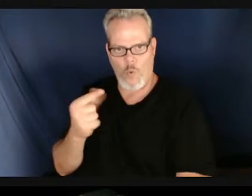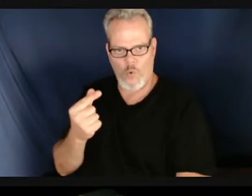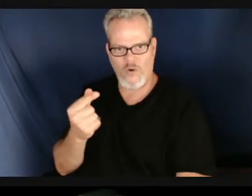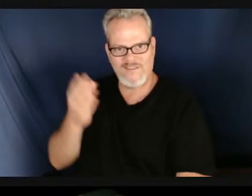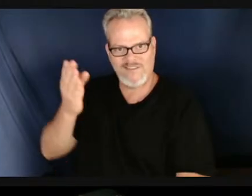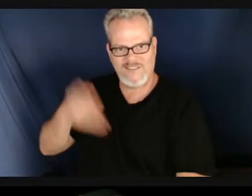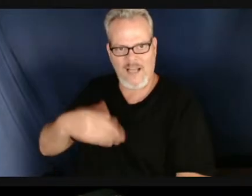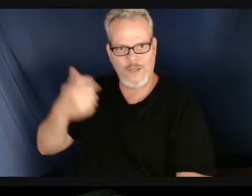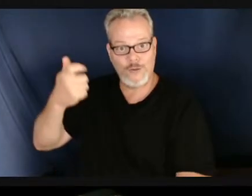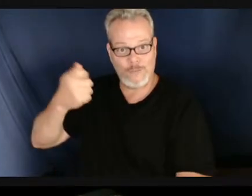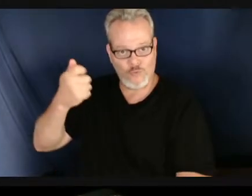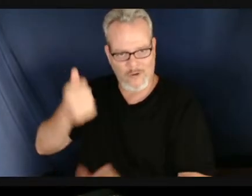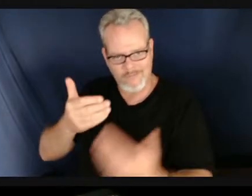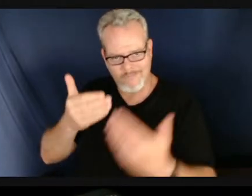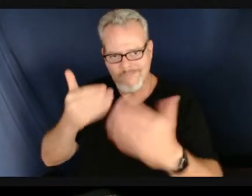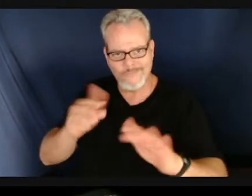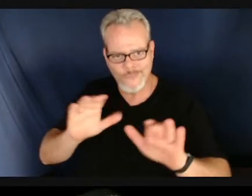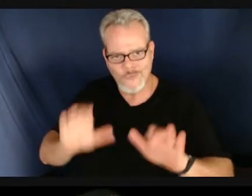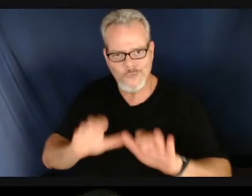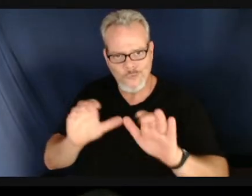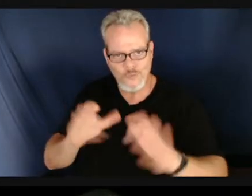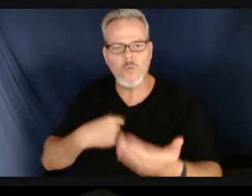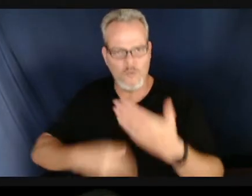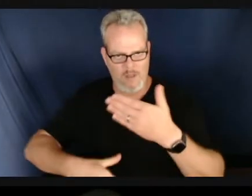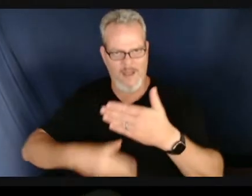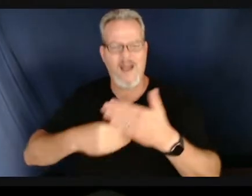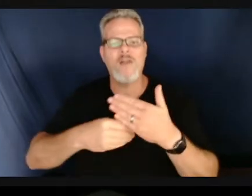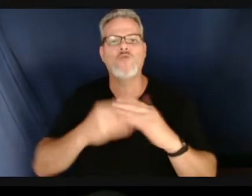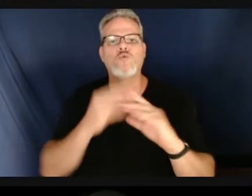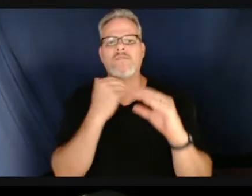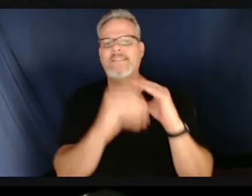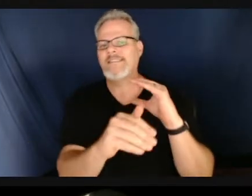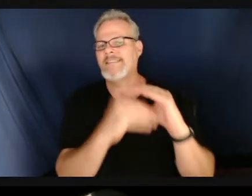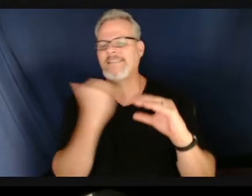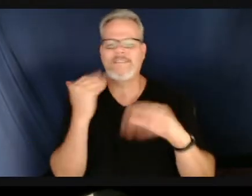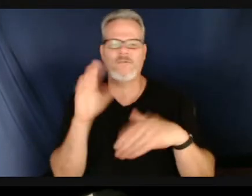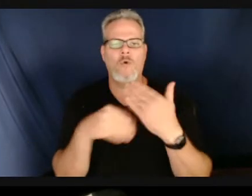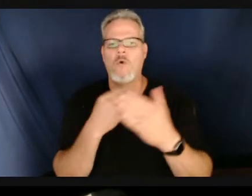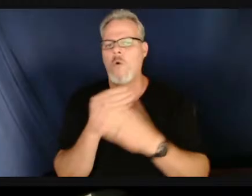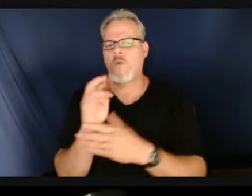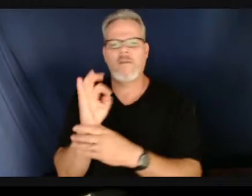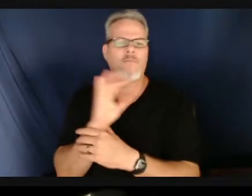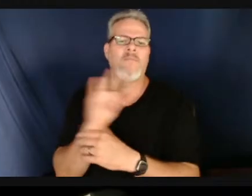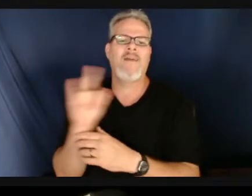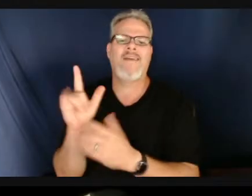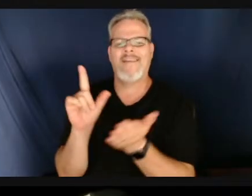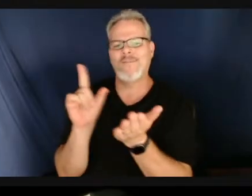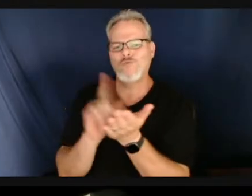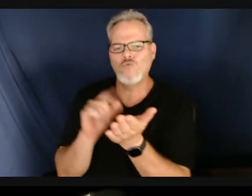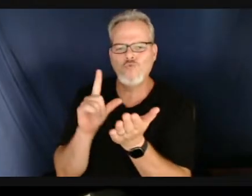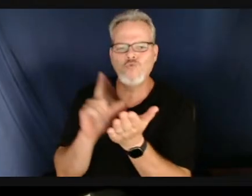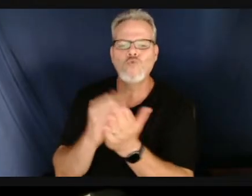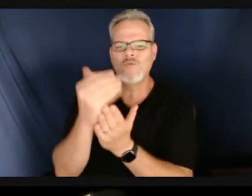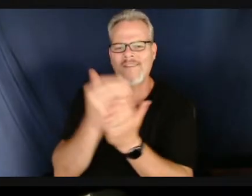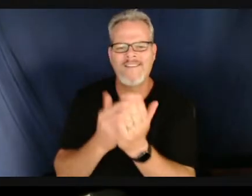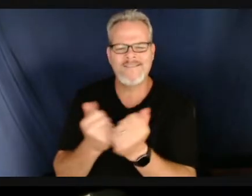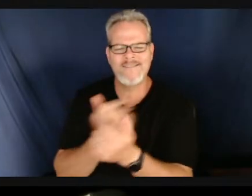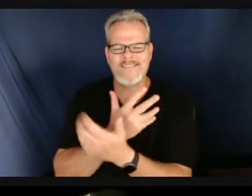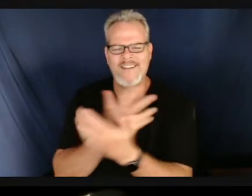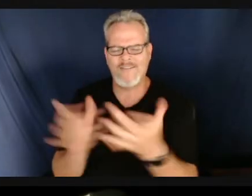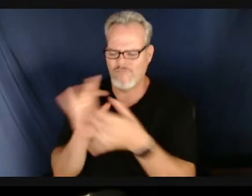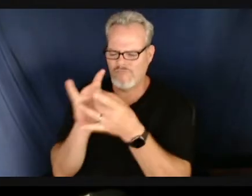hveri.org/subscribe, and we will put you on our email list for our newsletters. As well, you will get put on for our volcano